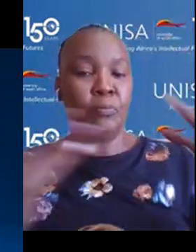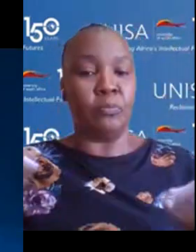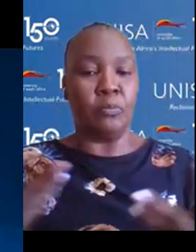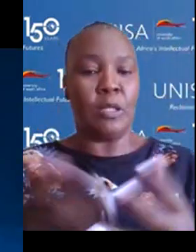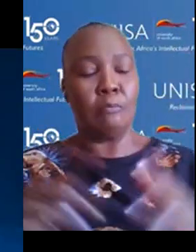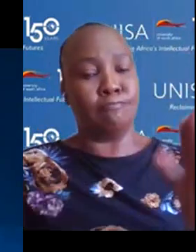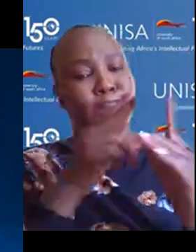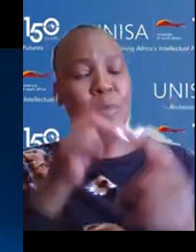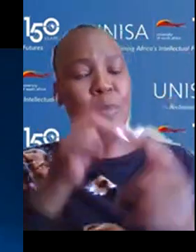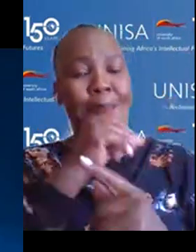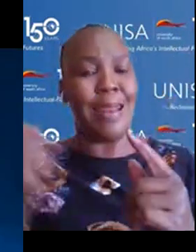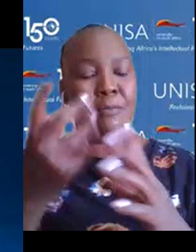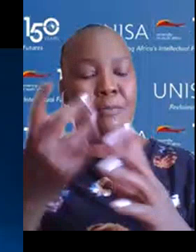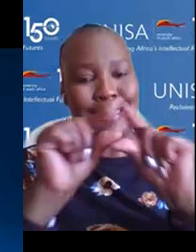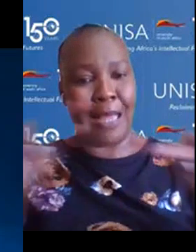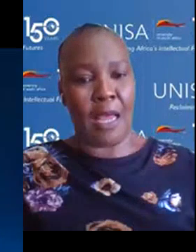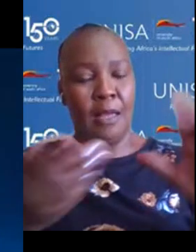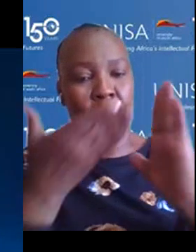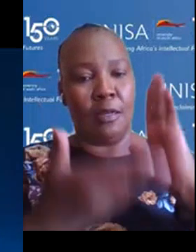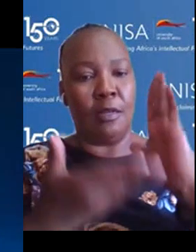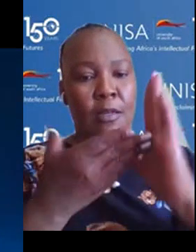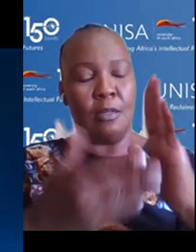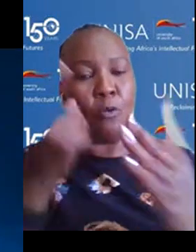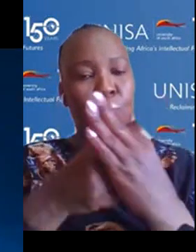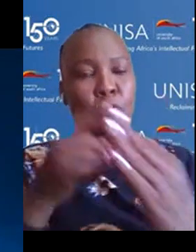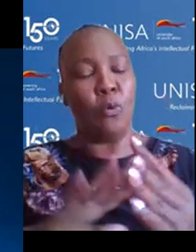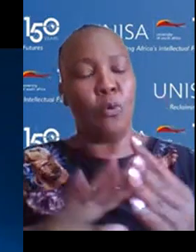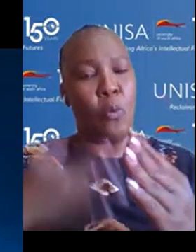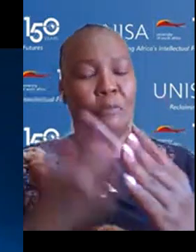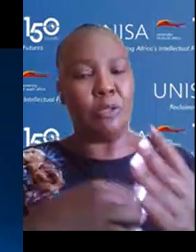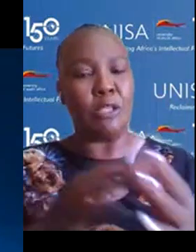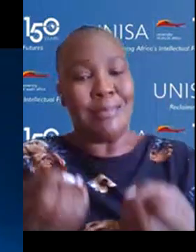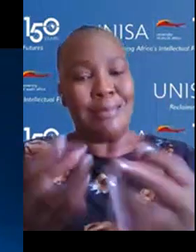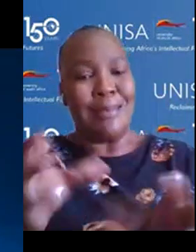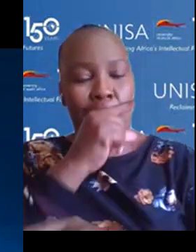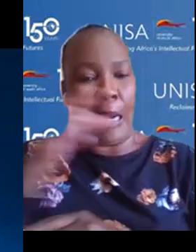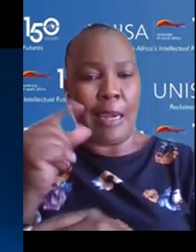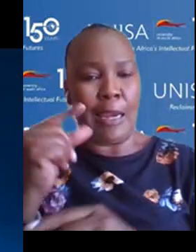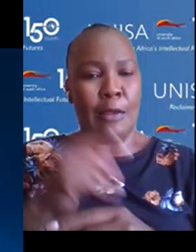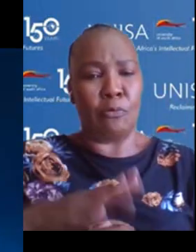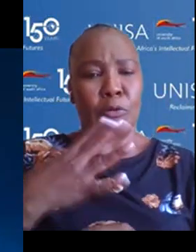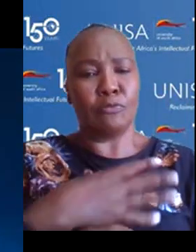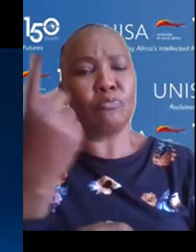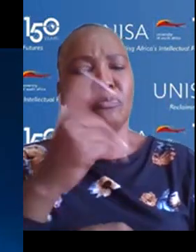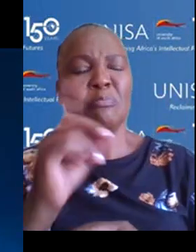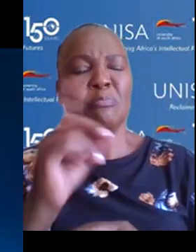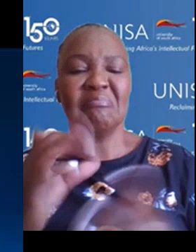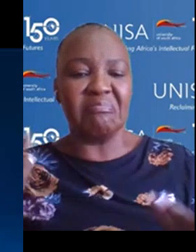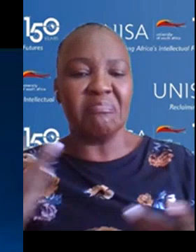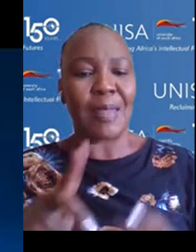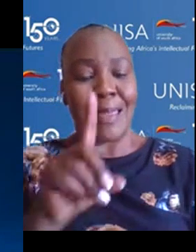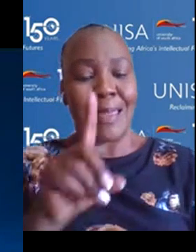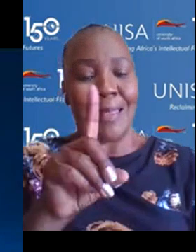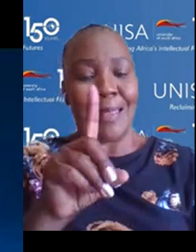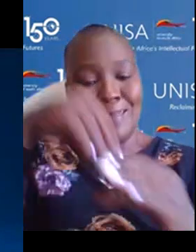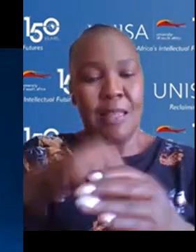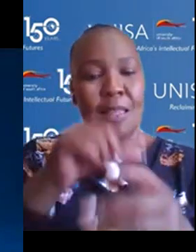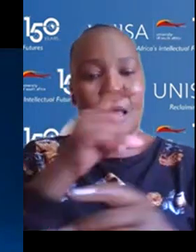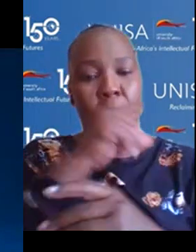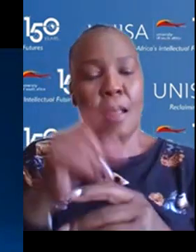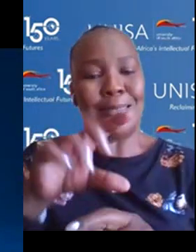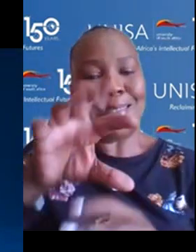name of the folder is highlighted. Windows now wants me to rename the folder what I would like it to be called. Click within the name, select all